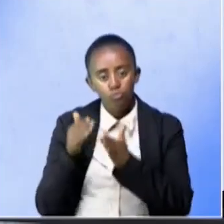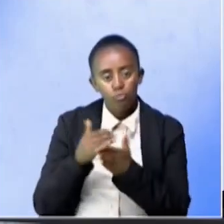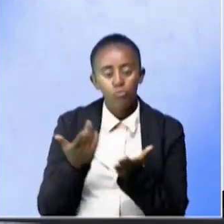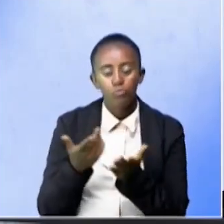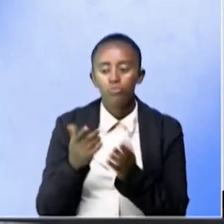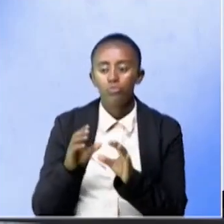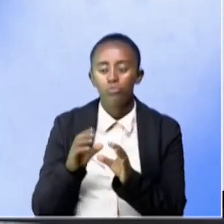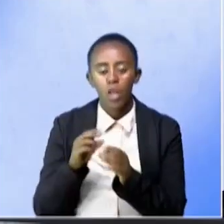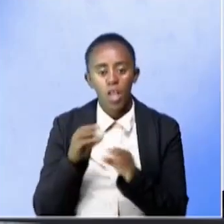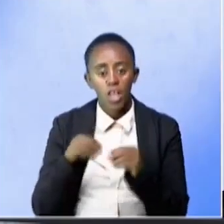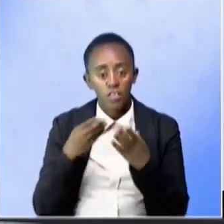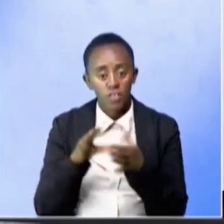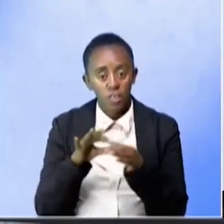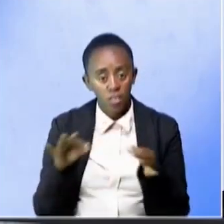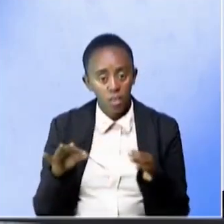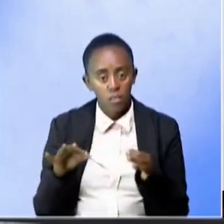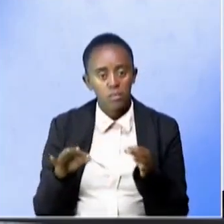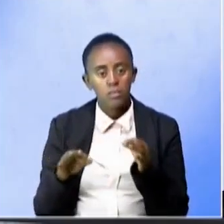given sentence is that